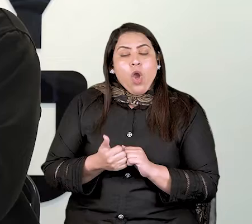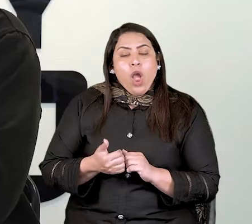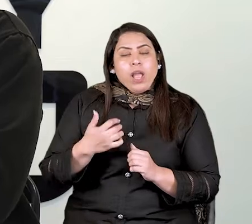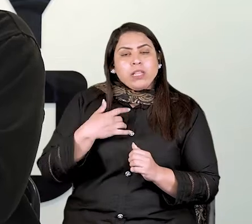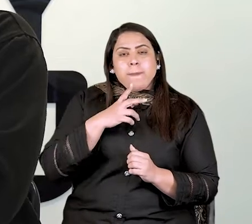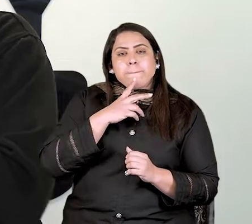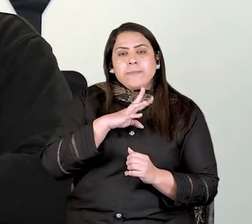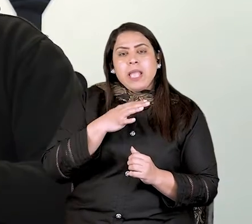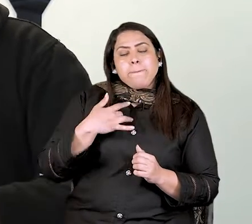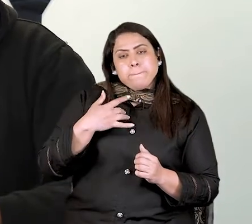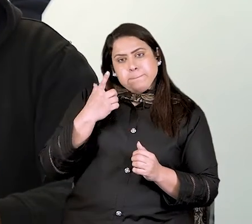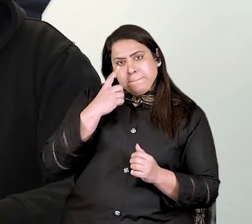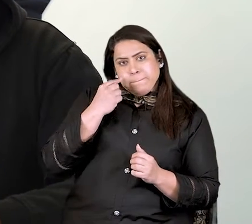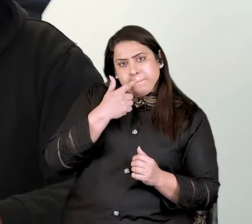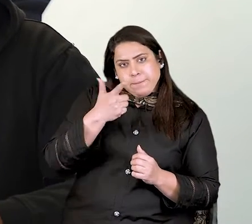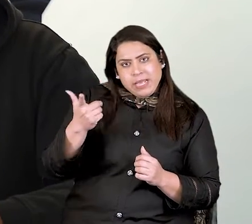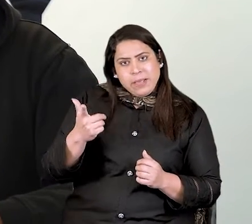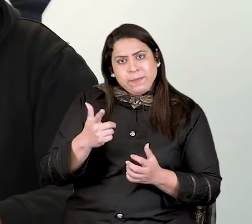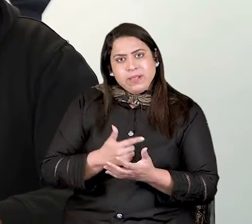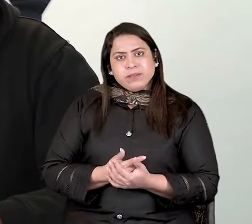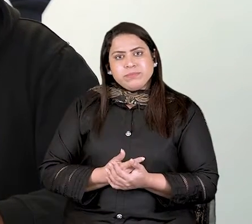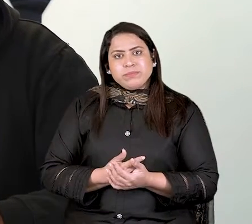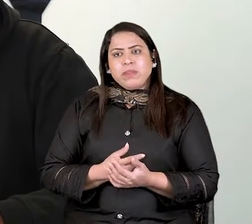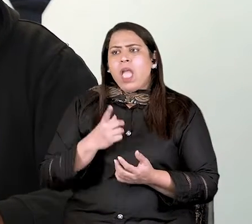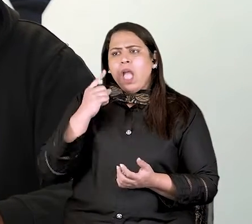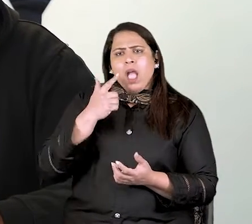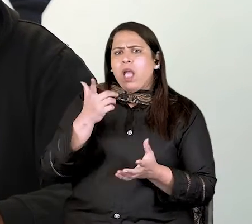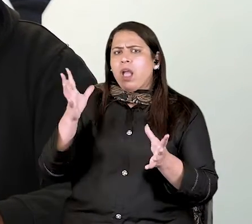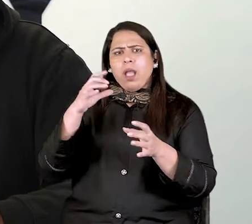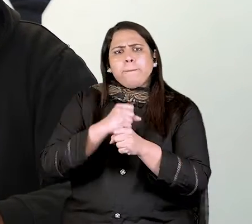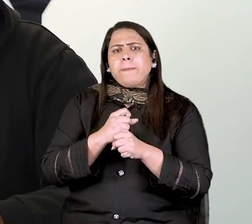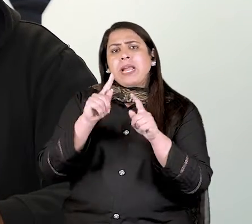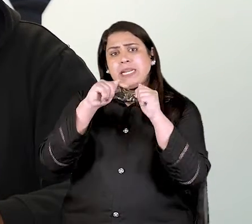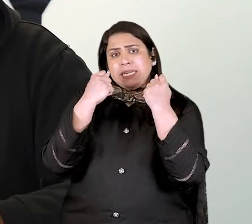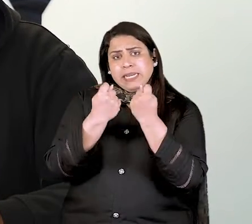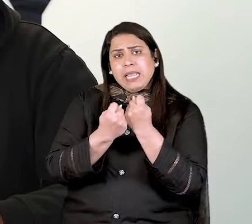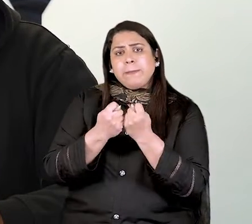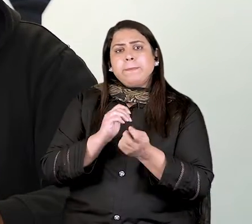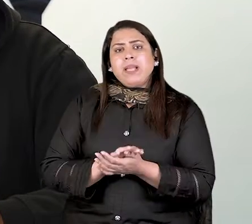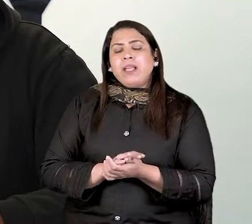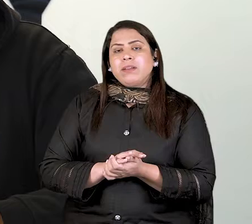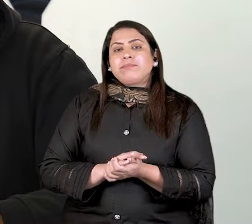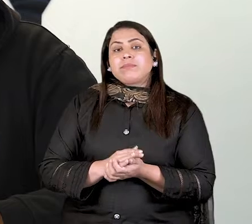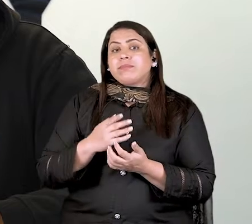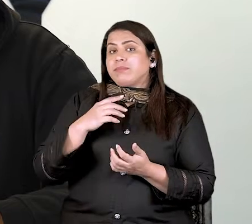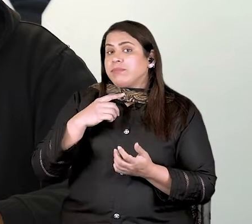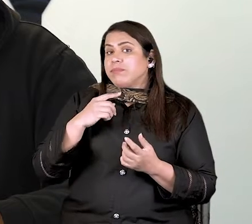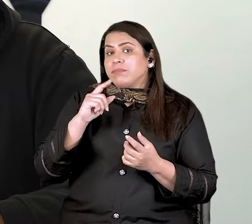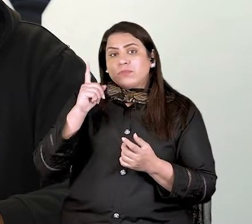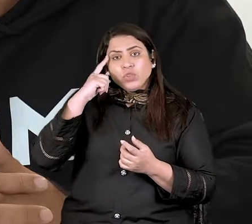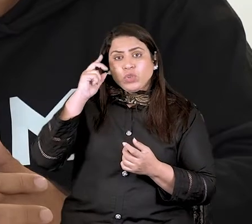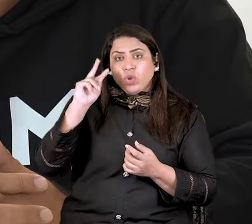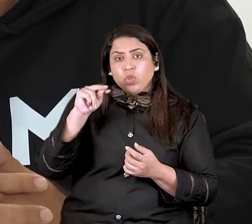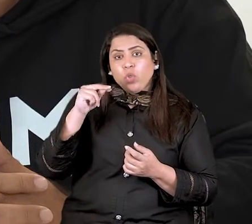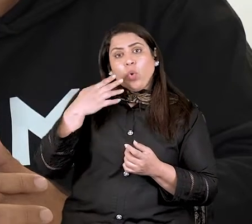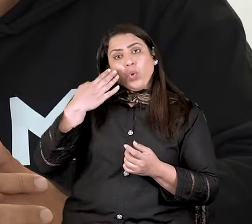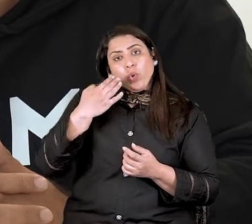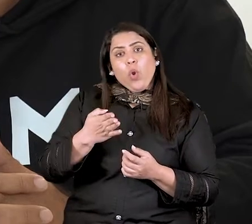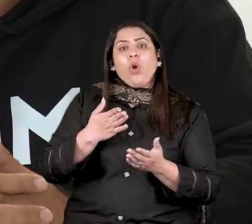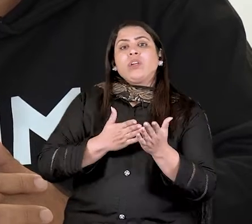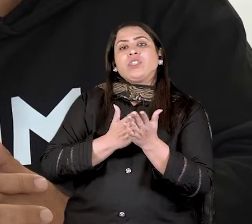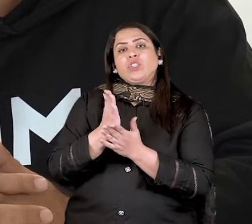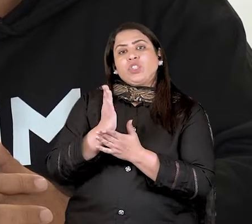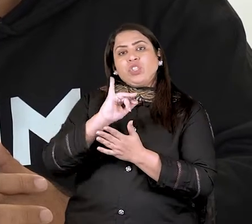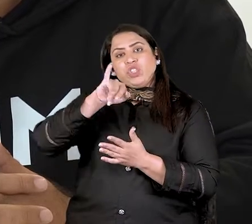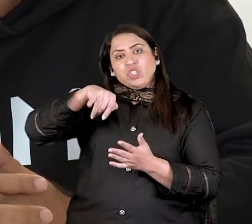him how we have it. I can tell you how my customers have it. Okay. For me, what I always tell my